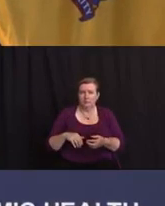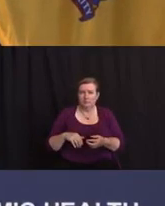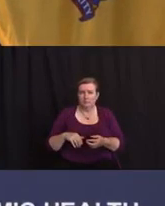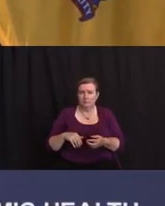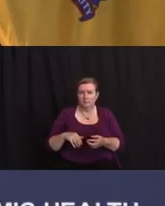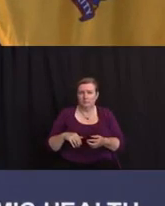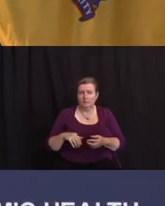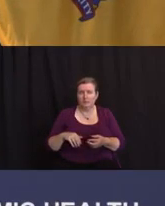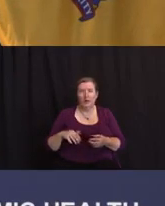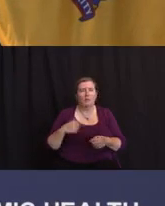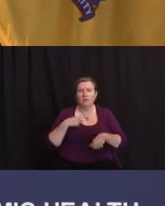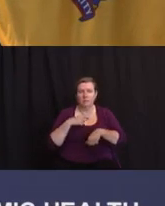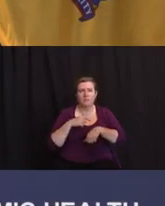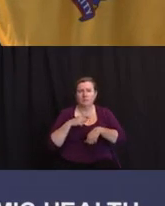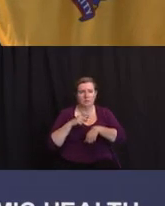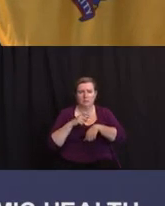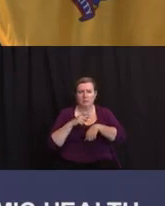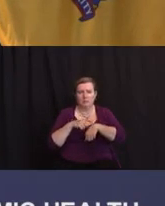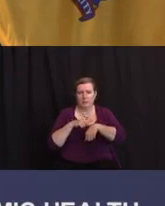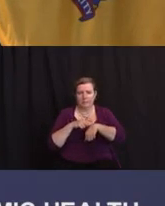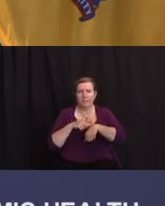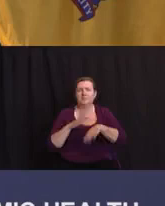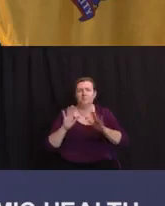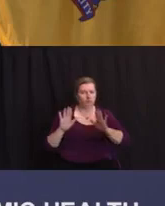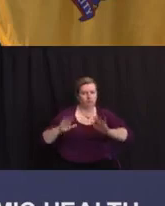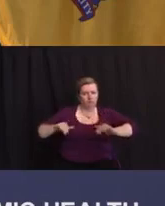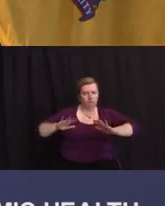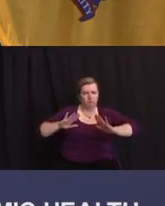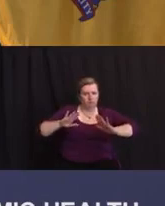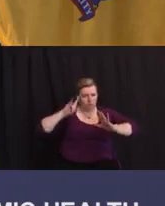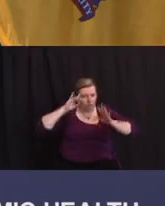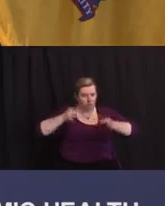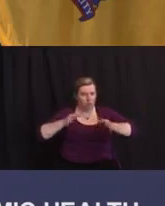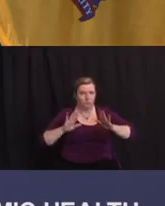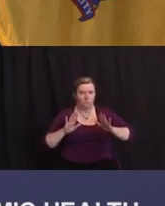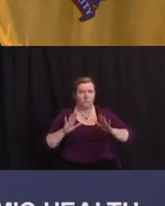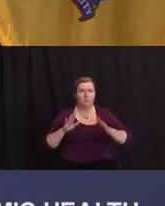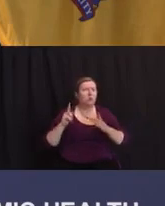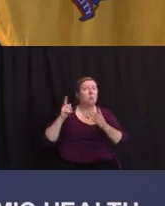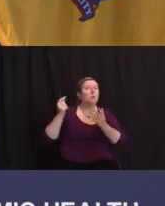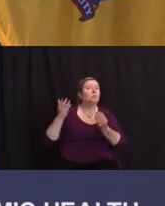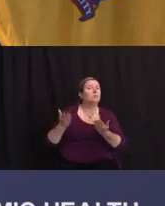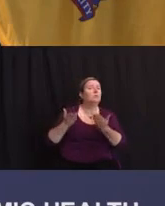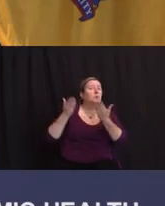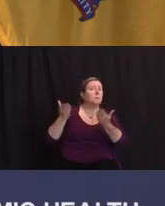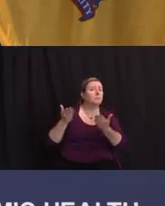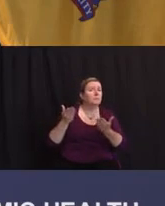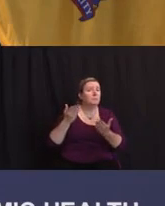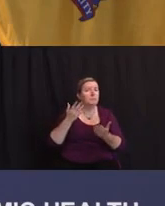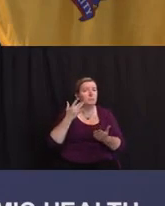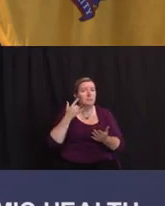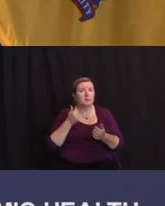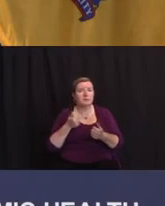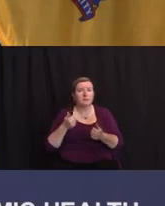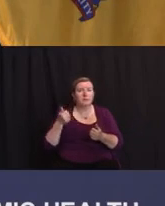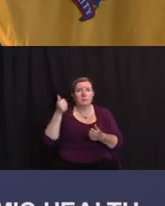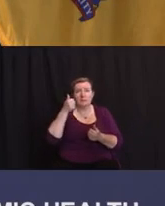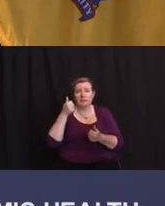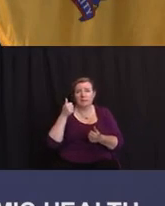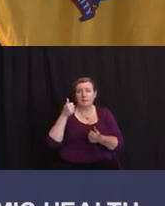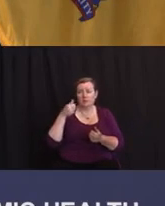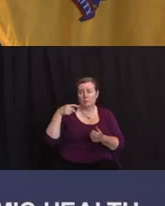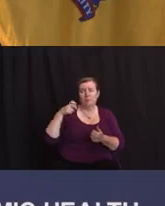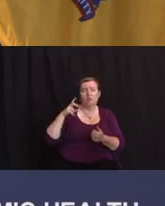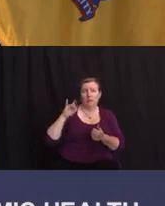call on that, as you suggest, what would your recommendations be? Maybe Commissioner Persikilli, you could also address this, and Dr. Lifshitz